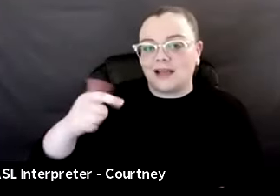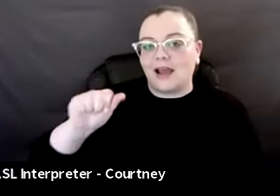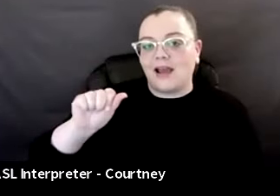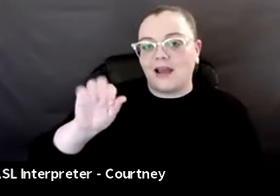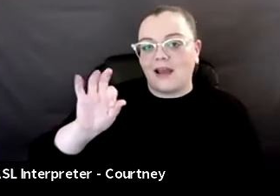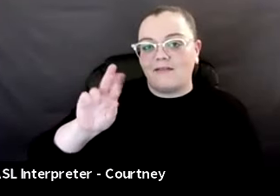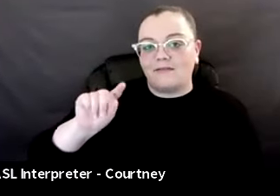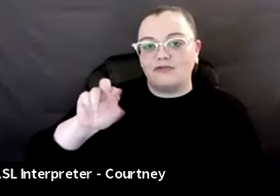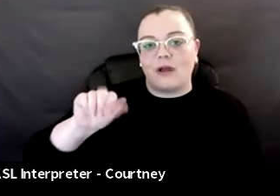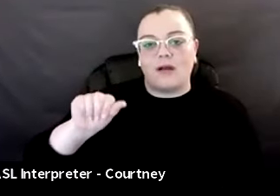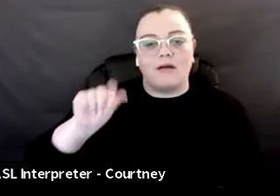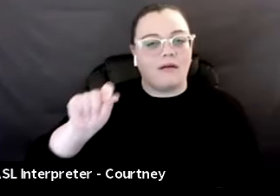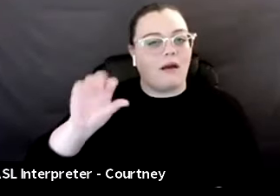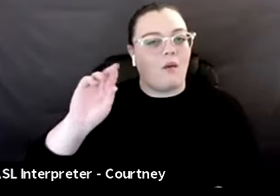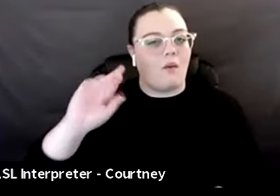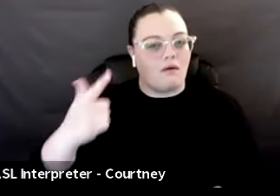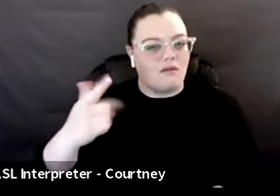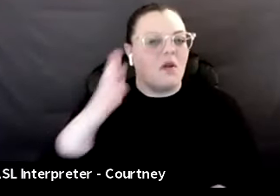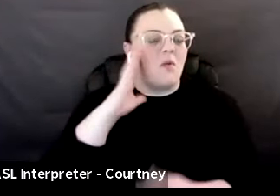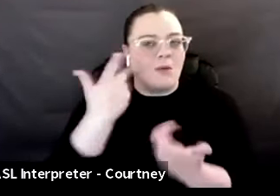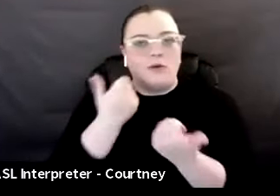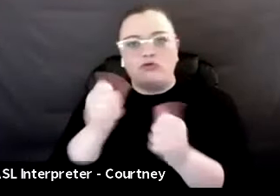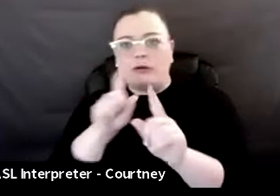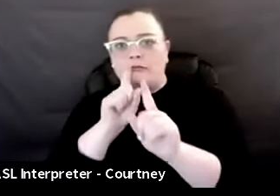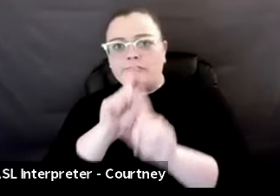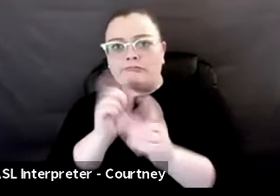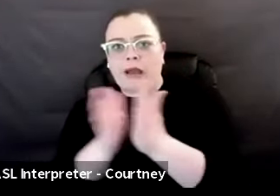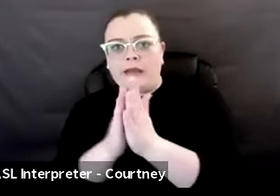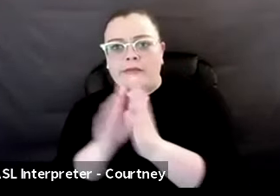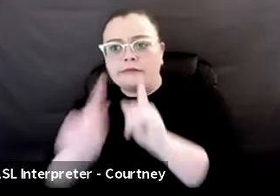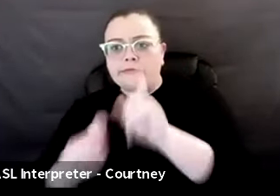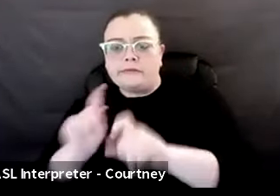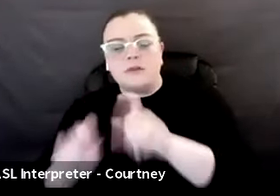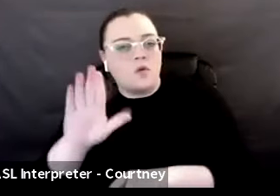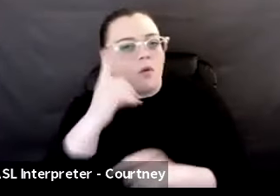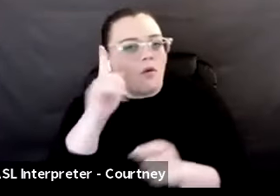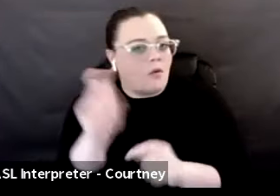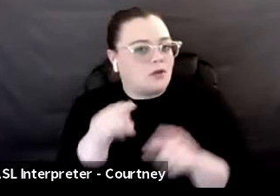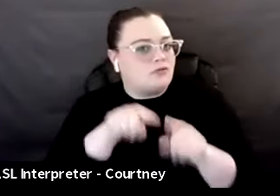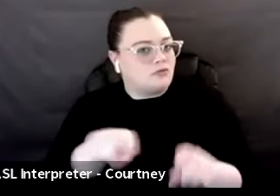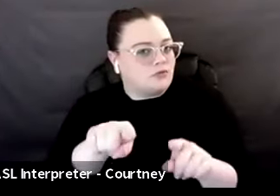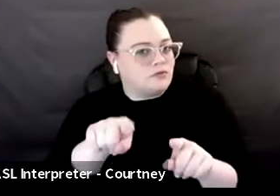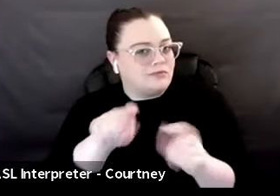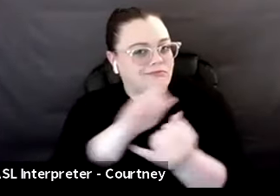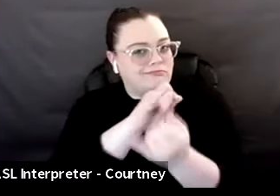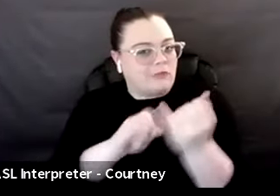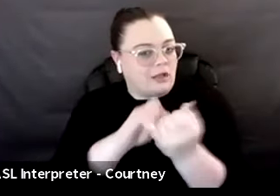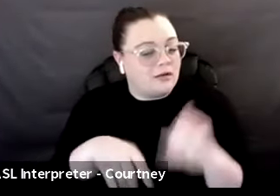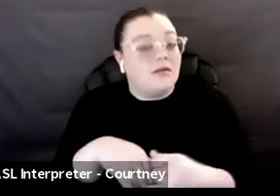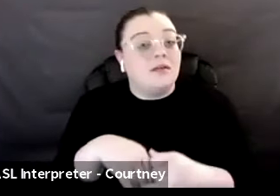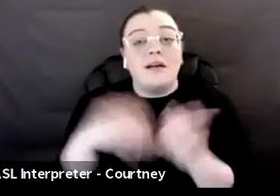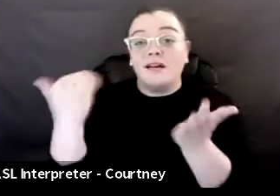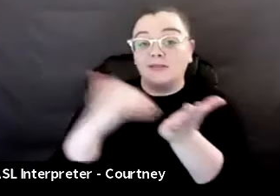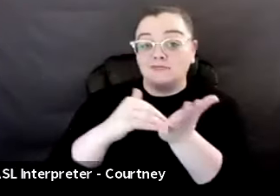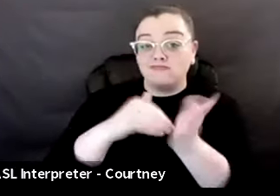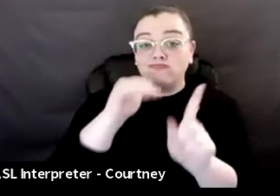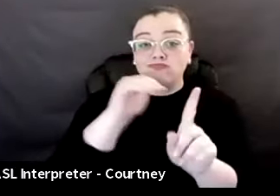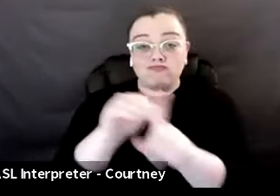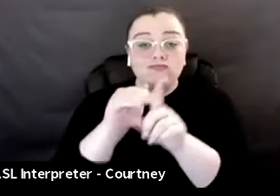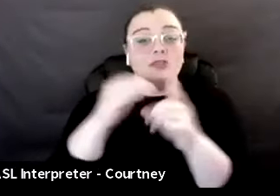pteoe@sagaftra.org, and we'll get to as many as we can in the time that we have. As a reminder, today's program is being recorded and you can watch